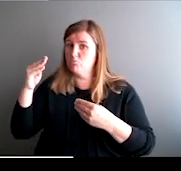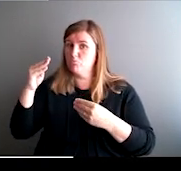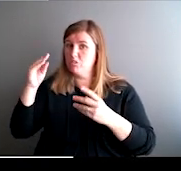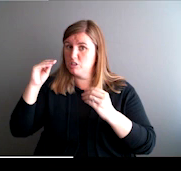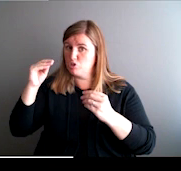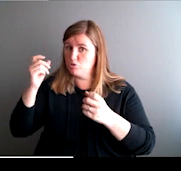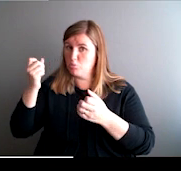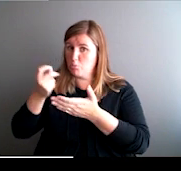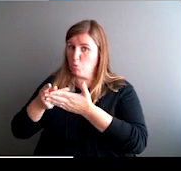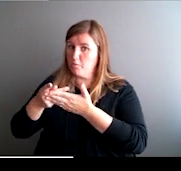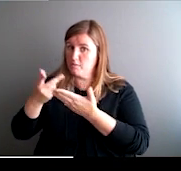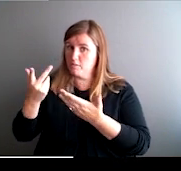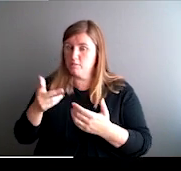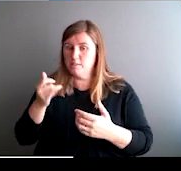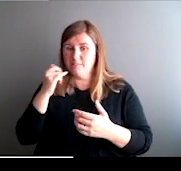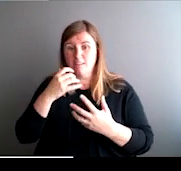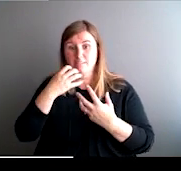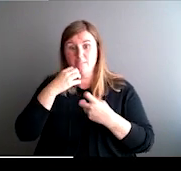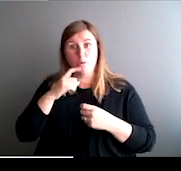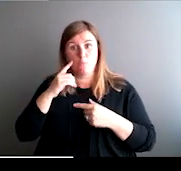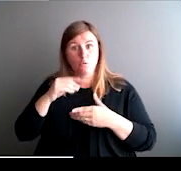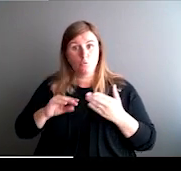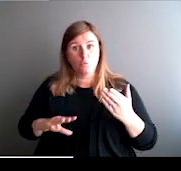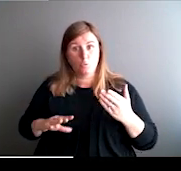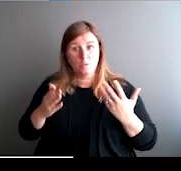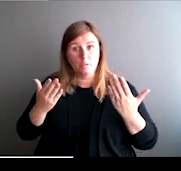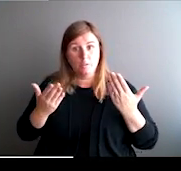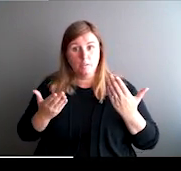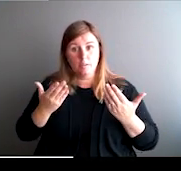approval, if that's valuable to the student, and if the